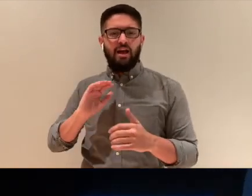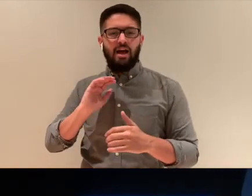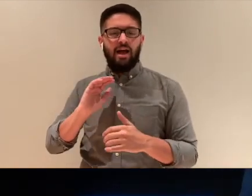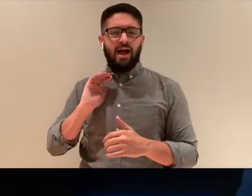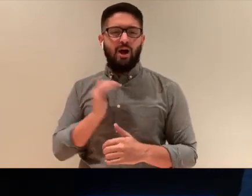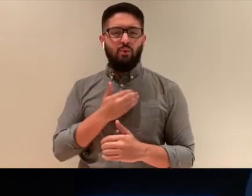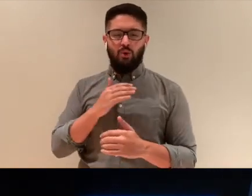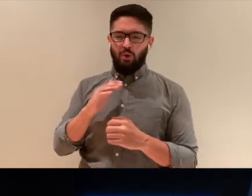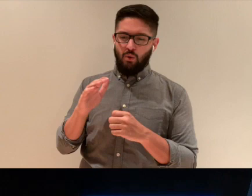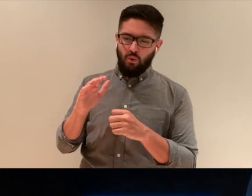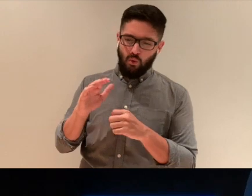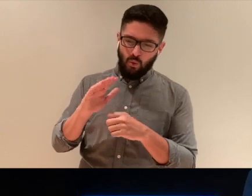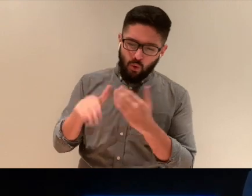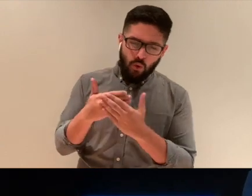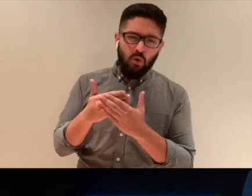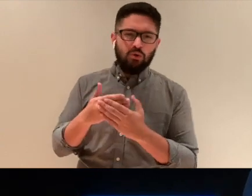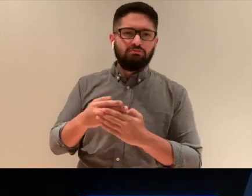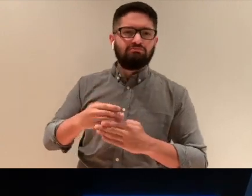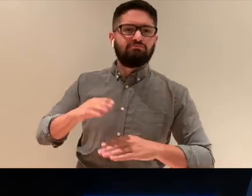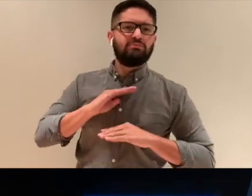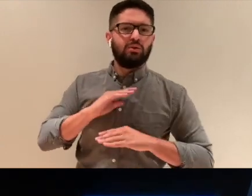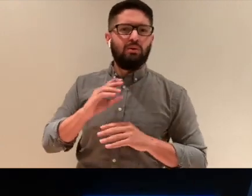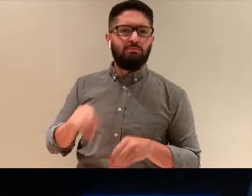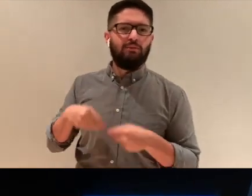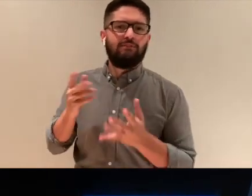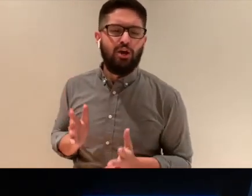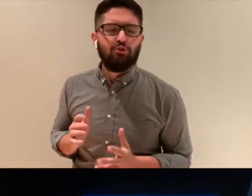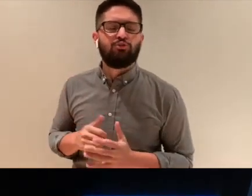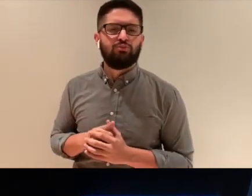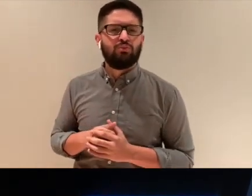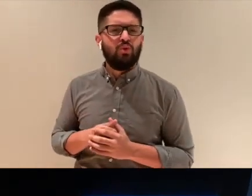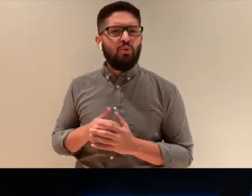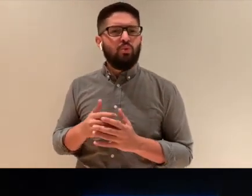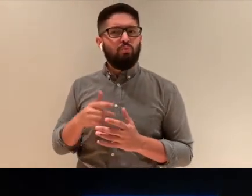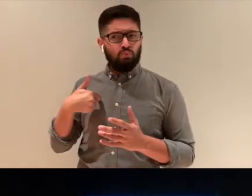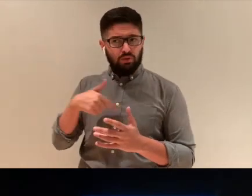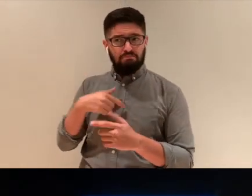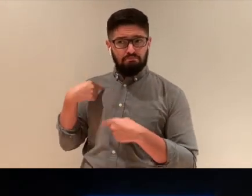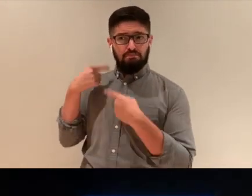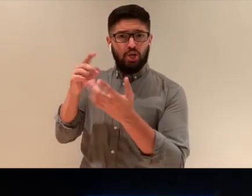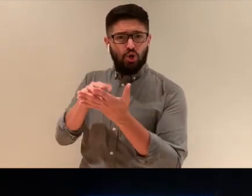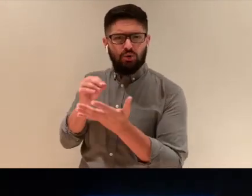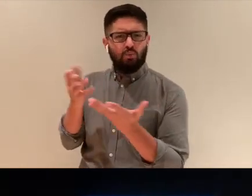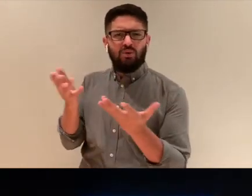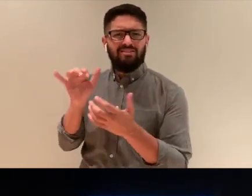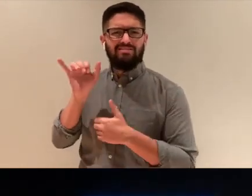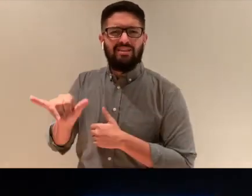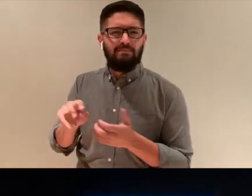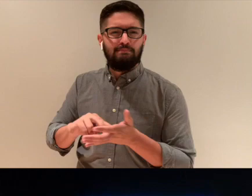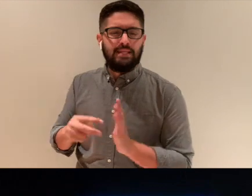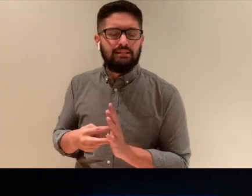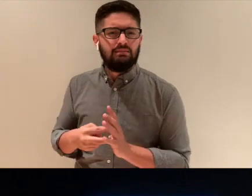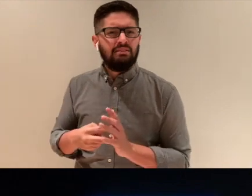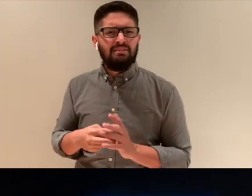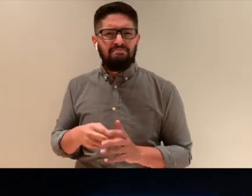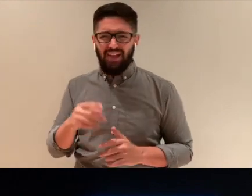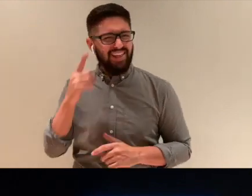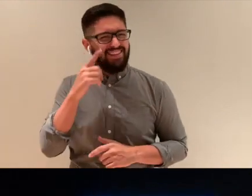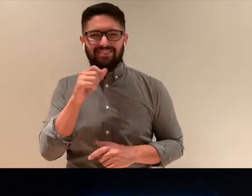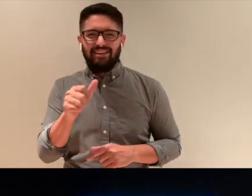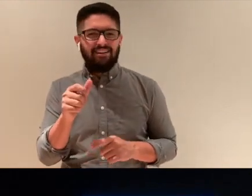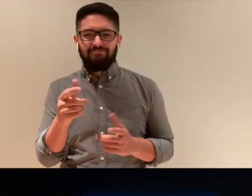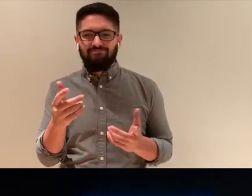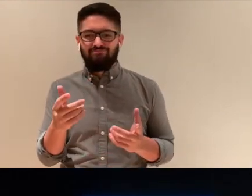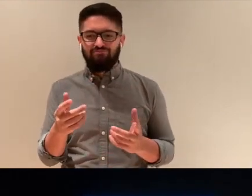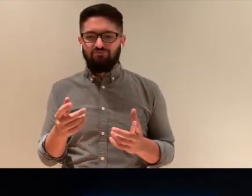our all-sufficient provider, right? We've been learning what it means. And family, can I tell you, listen, I don't